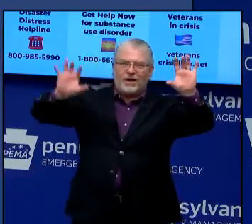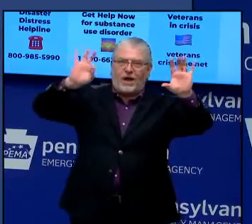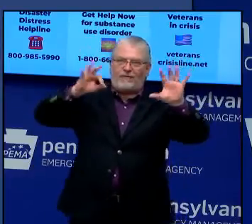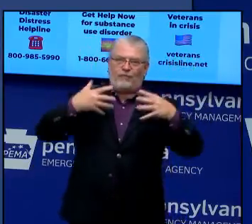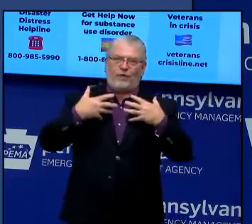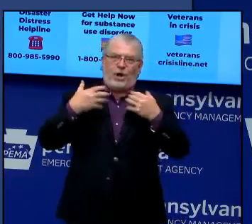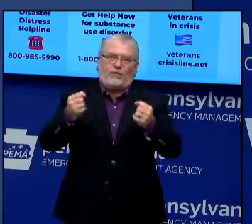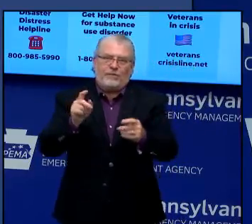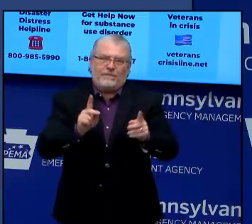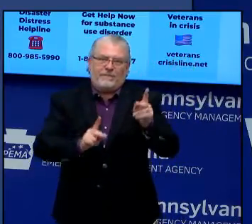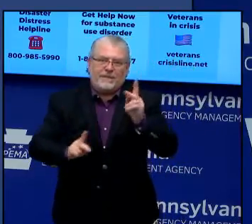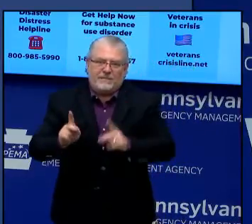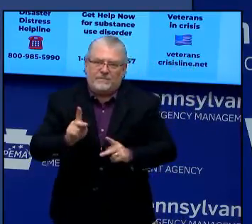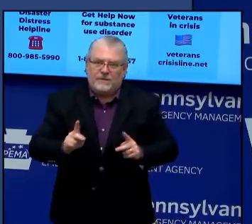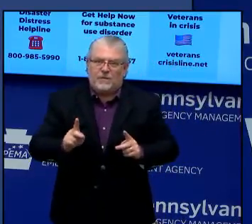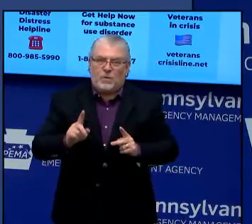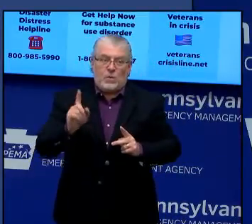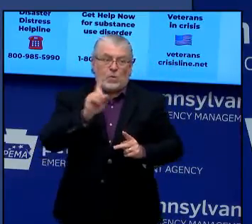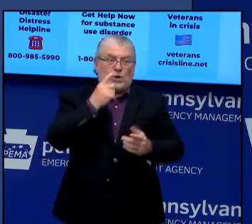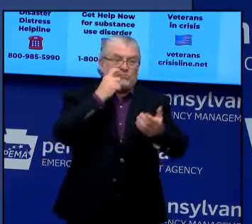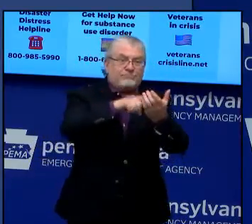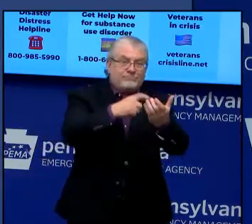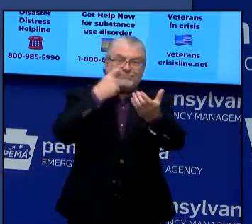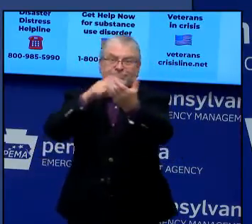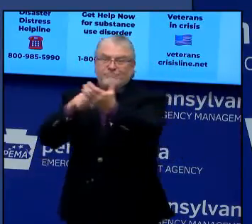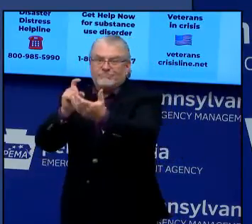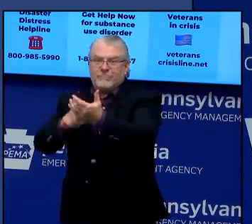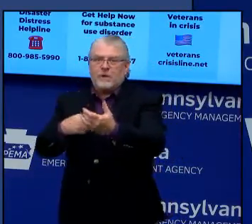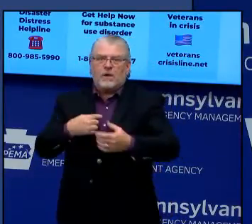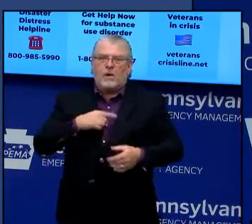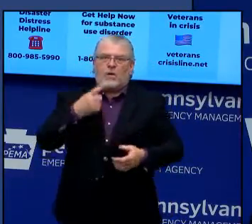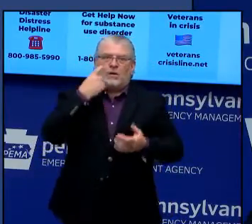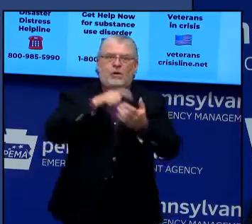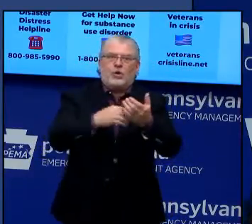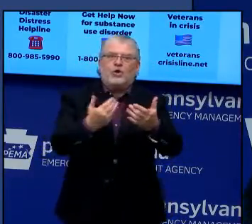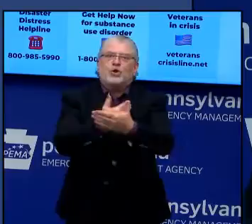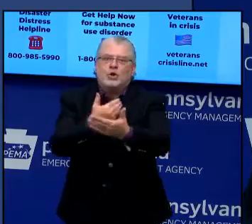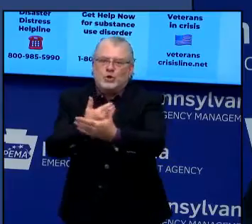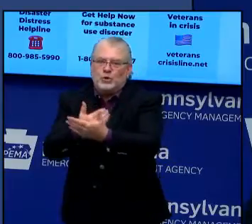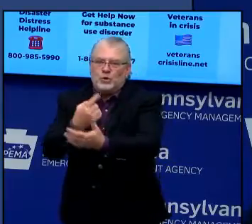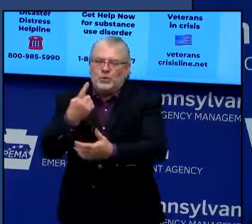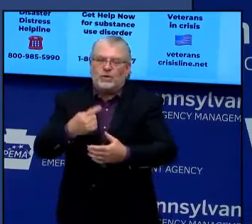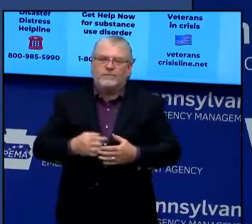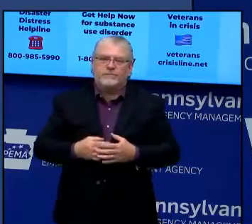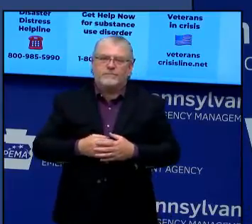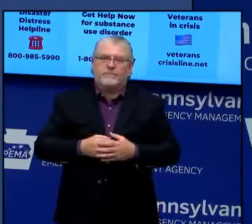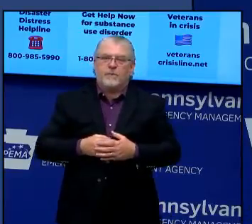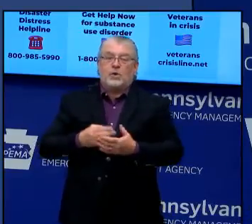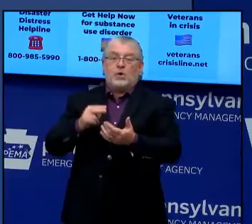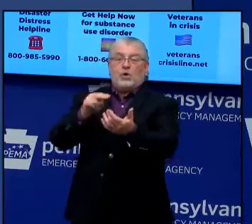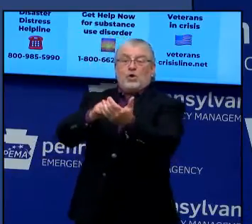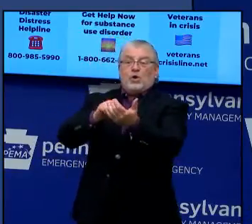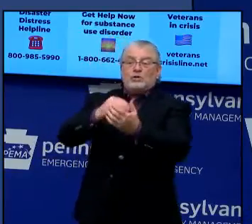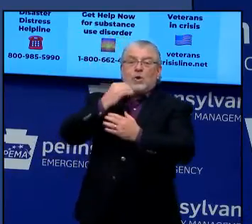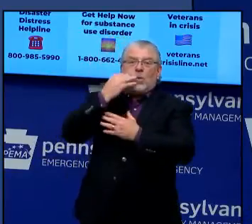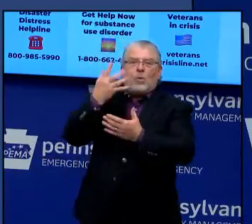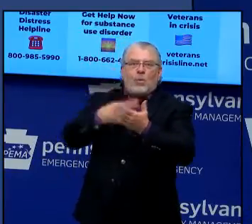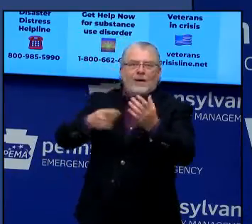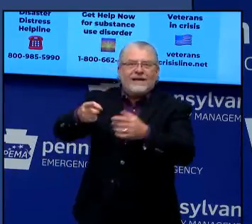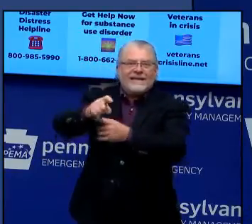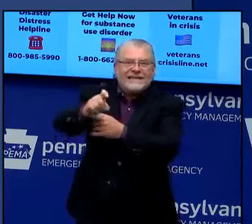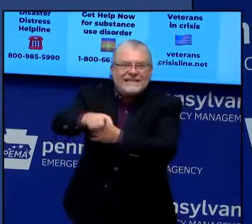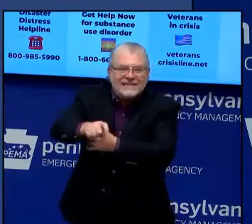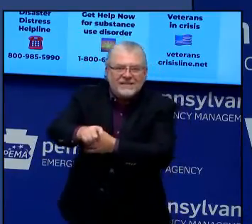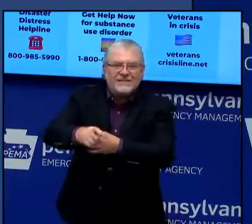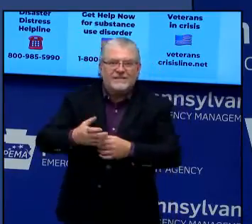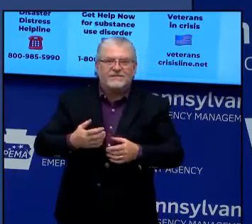track track in terms of the long-term care living facilities and the things that they need, the personal care homes